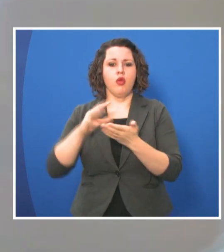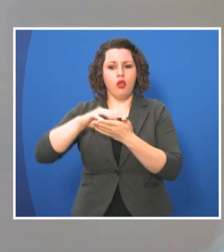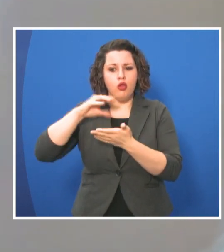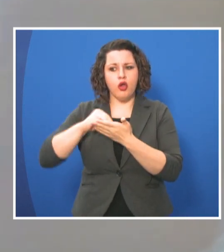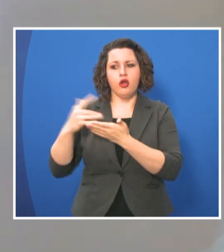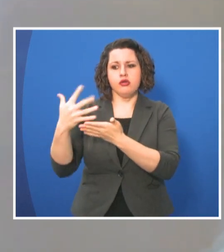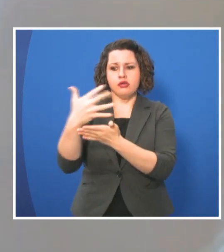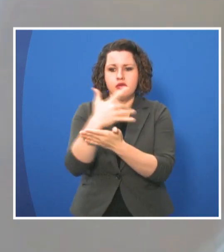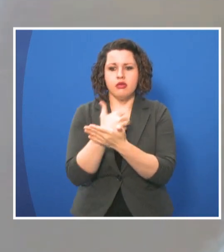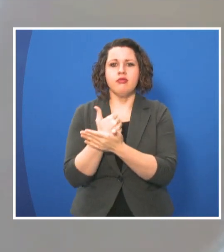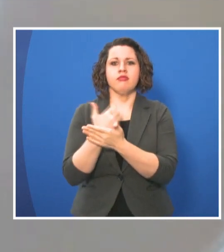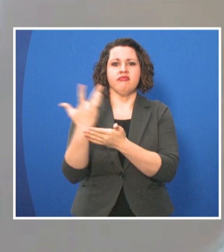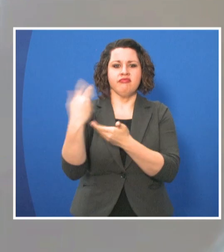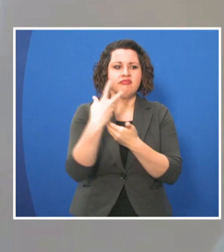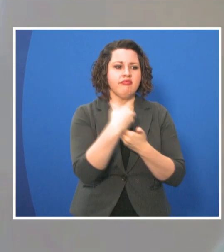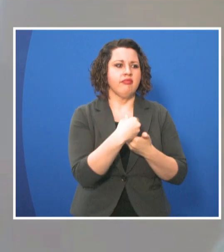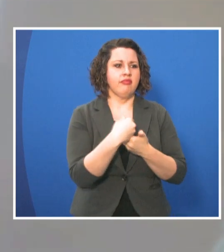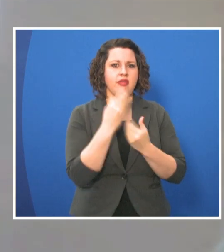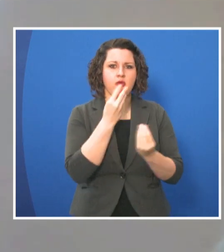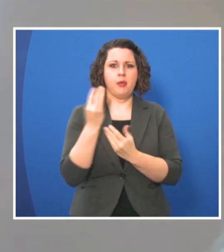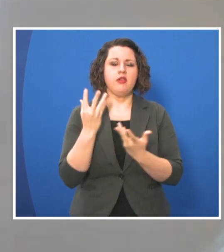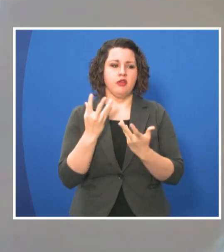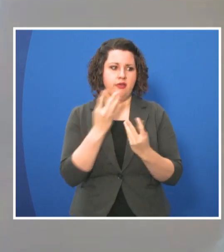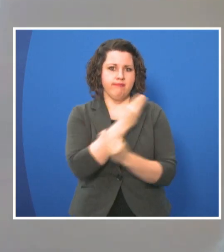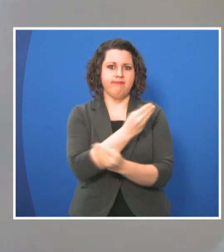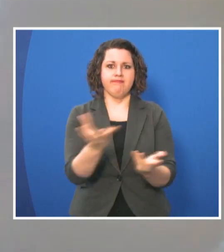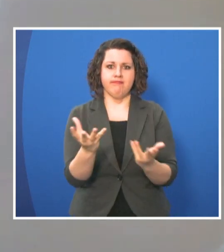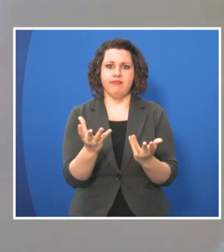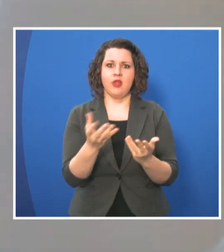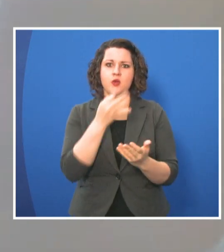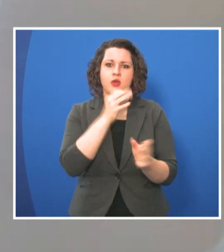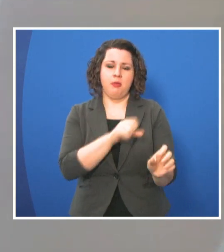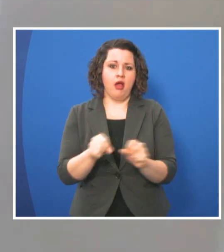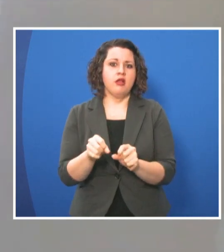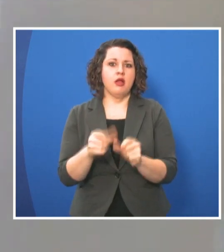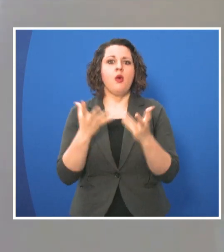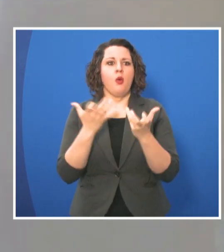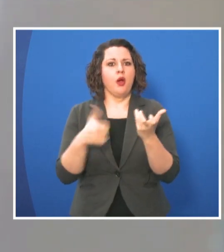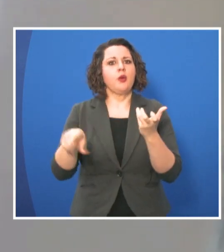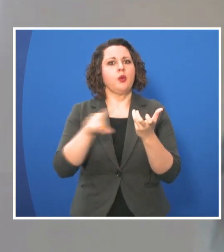gather and share information as quickly as we can with Iowans to help you all make